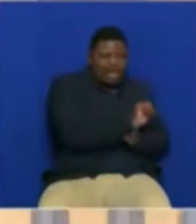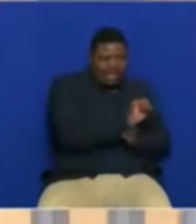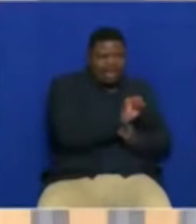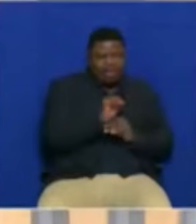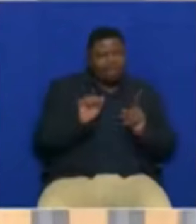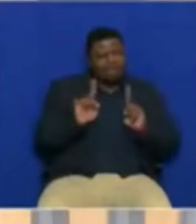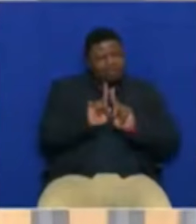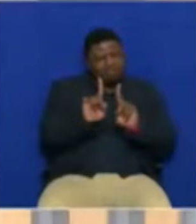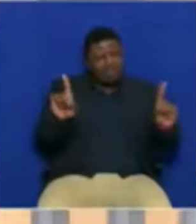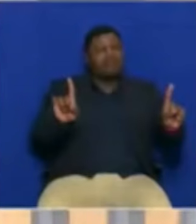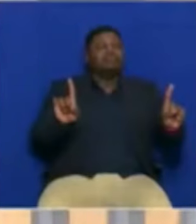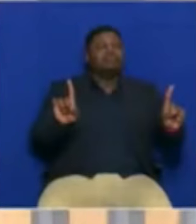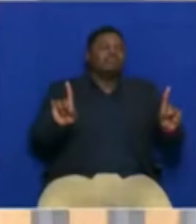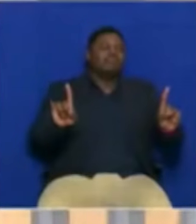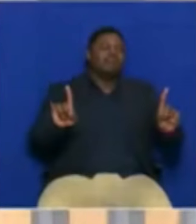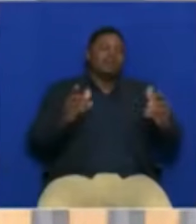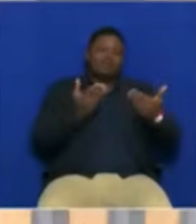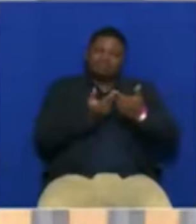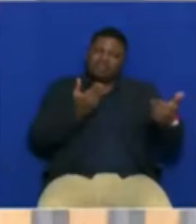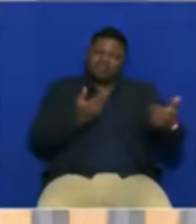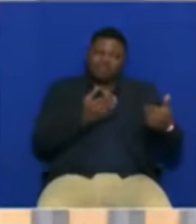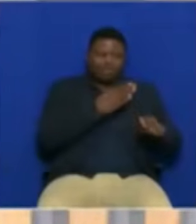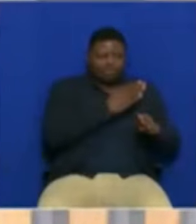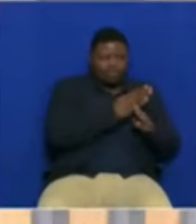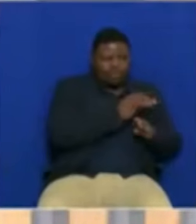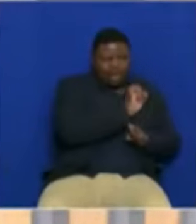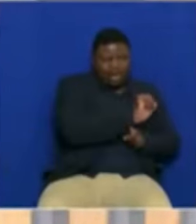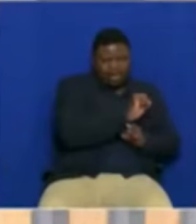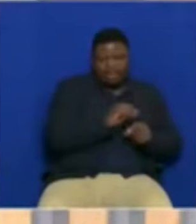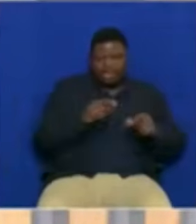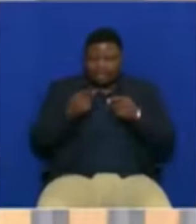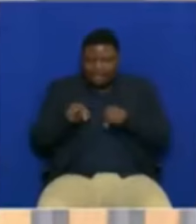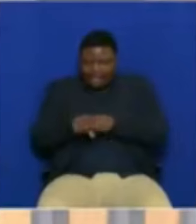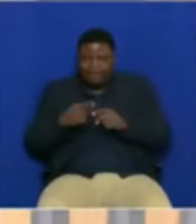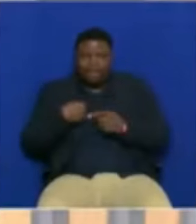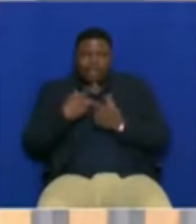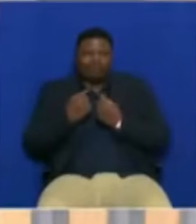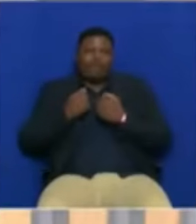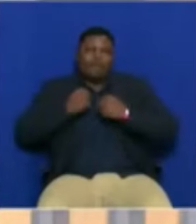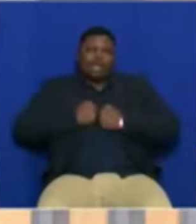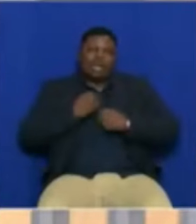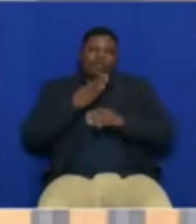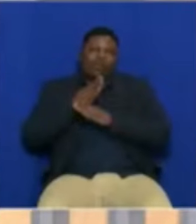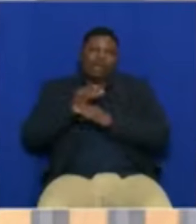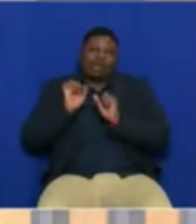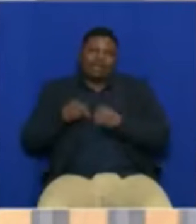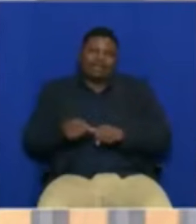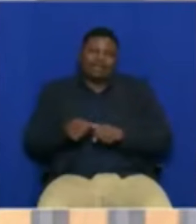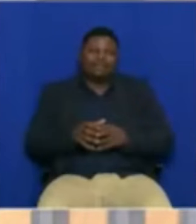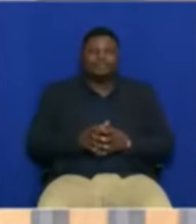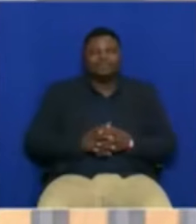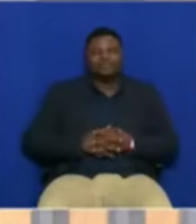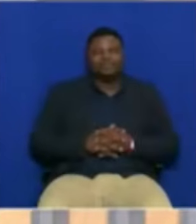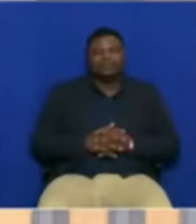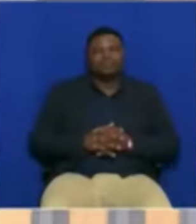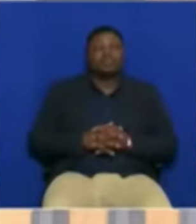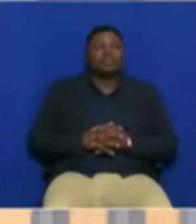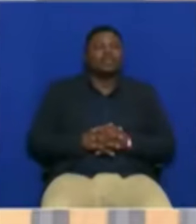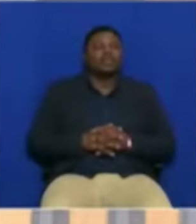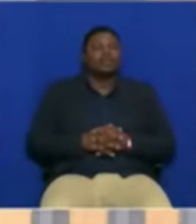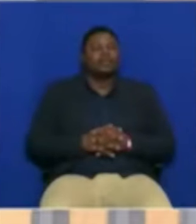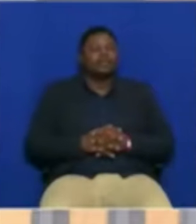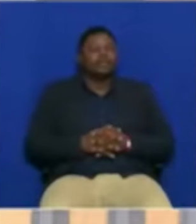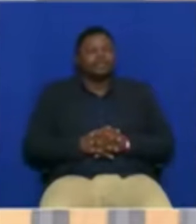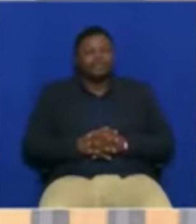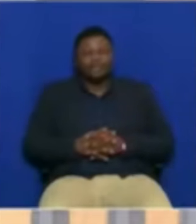So with regard to the fetching of the dockets or retrieval, would the